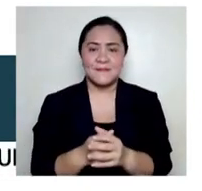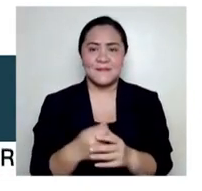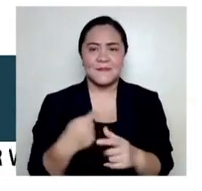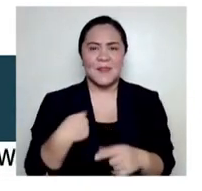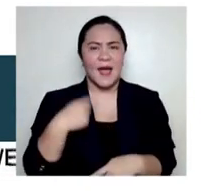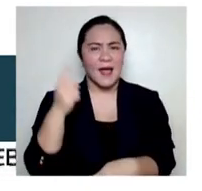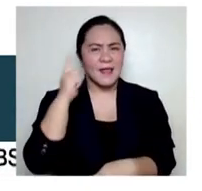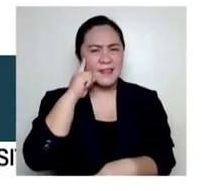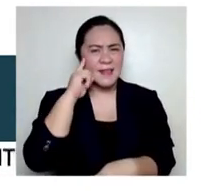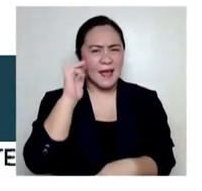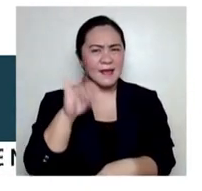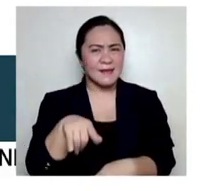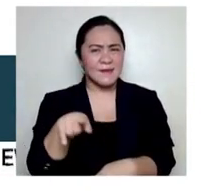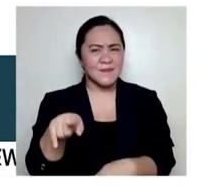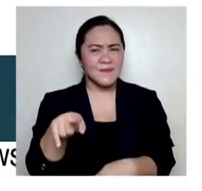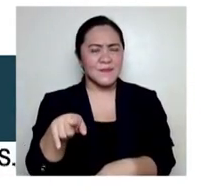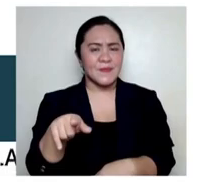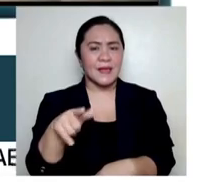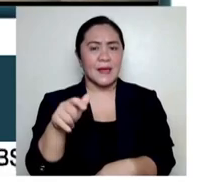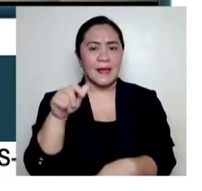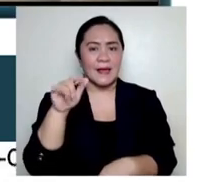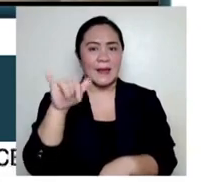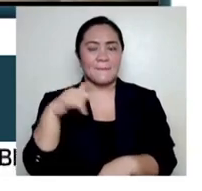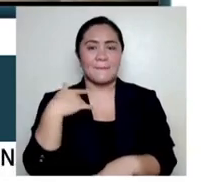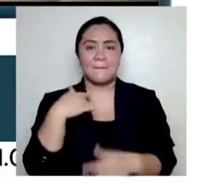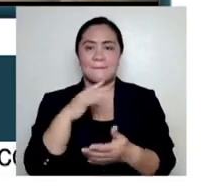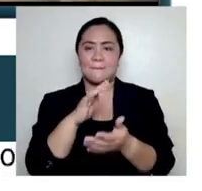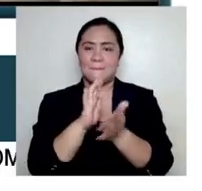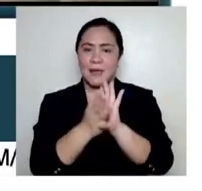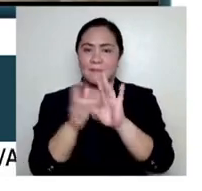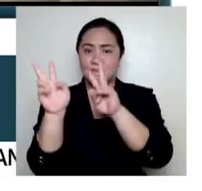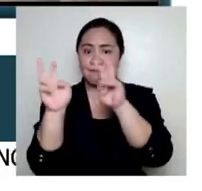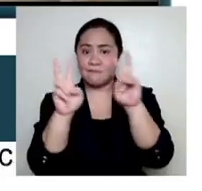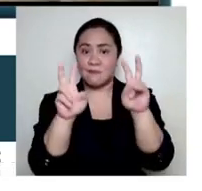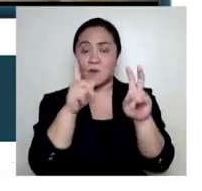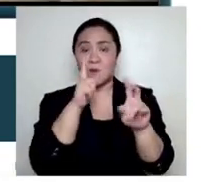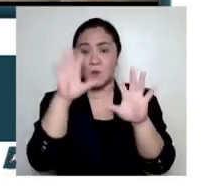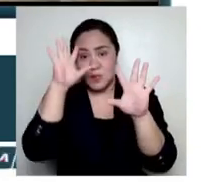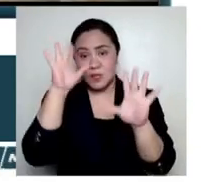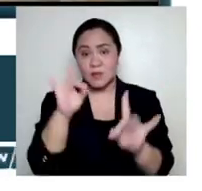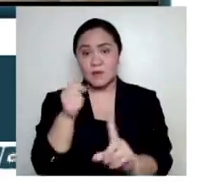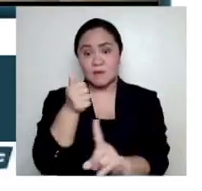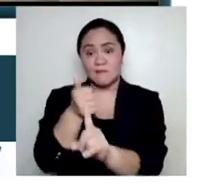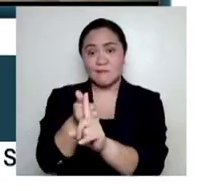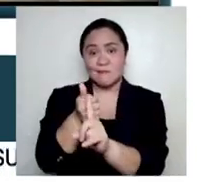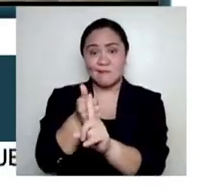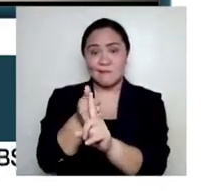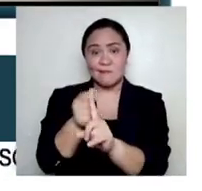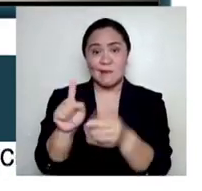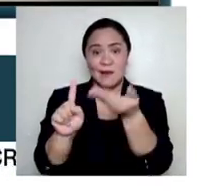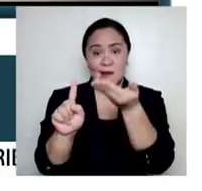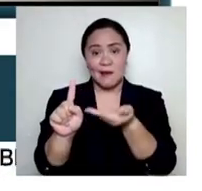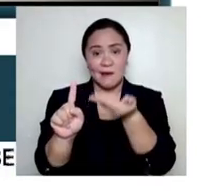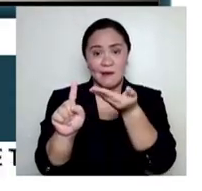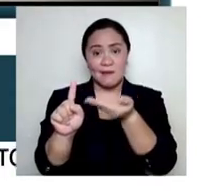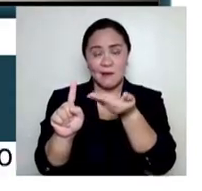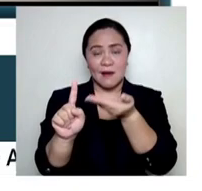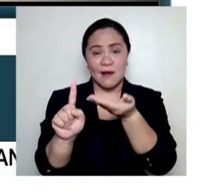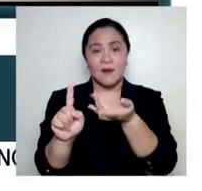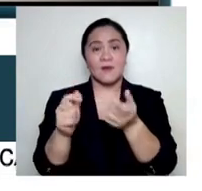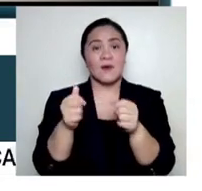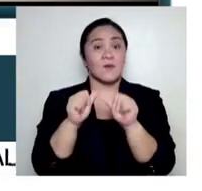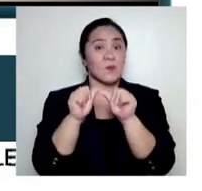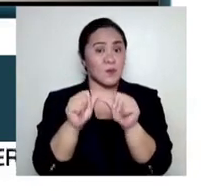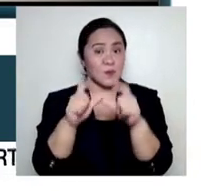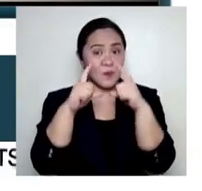that one, it is now incumbent upon the individual or of the constituent whether to continue on wearing the